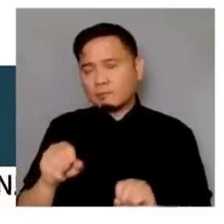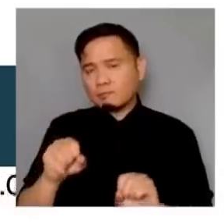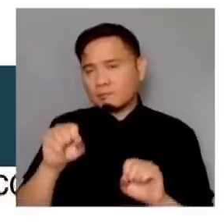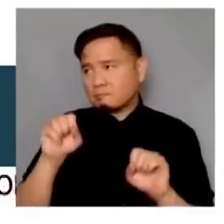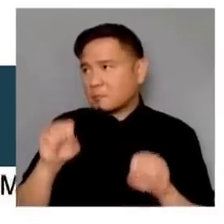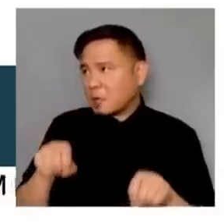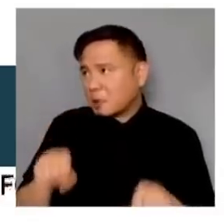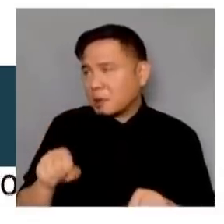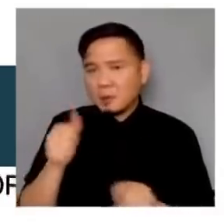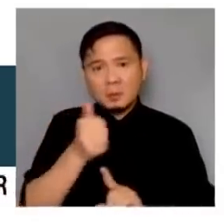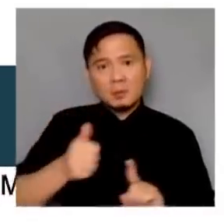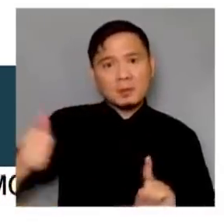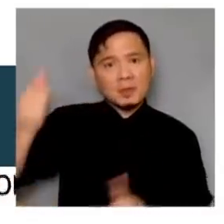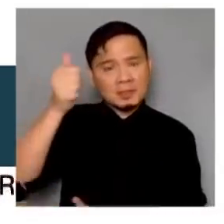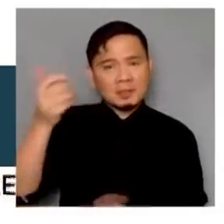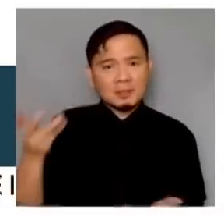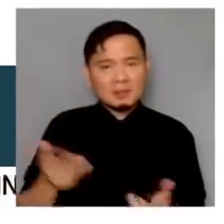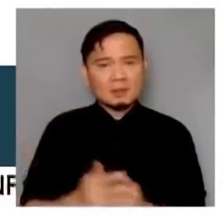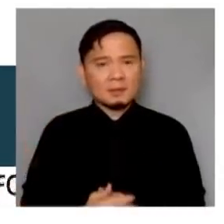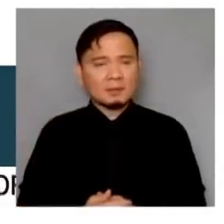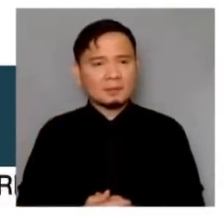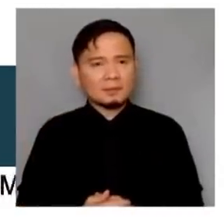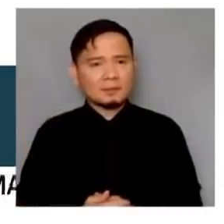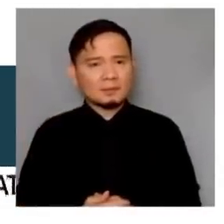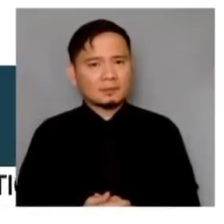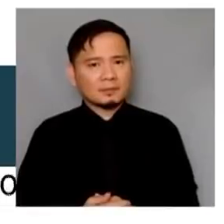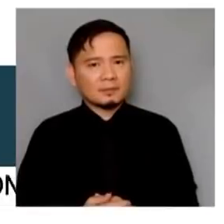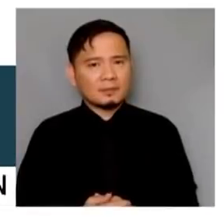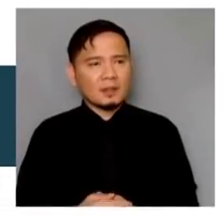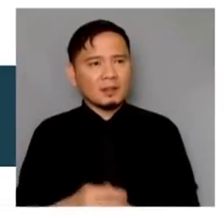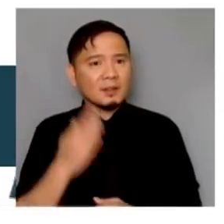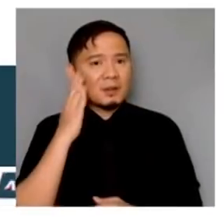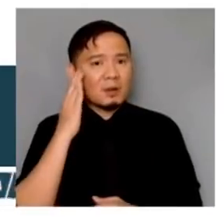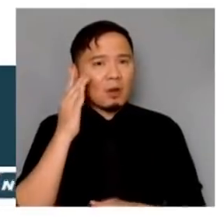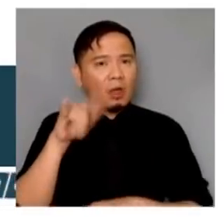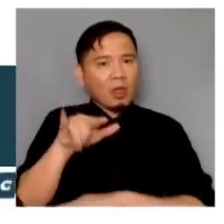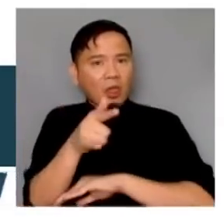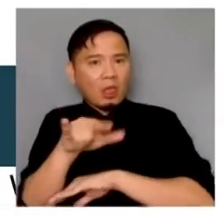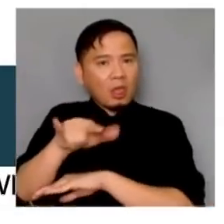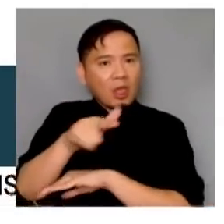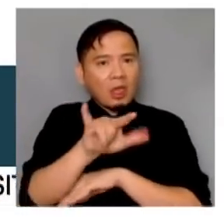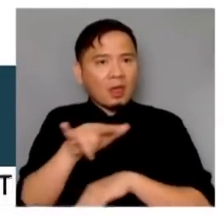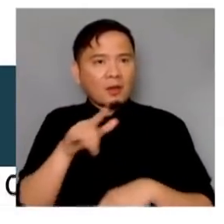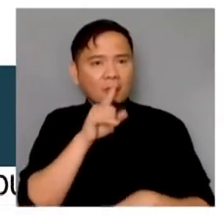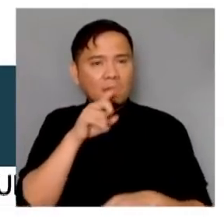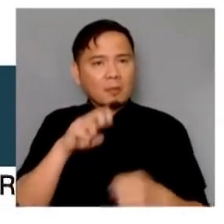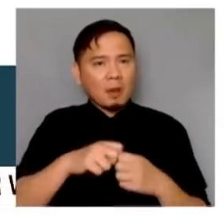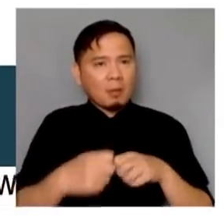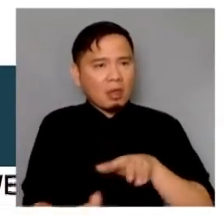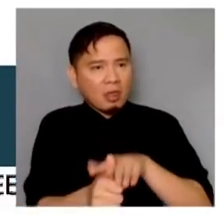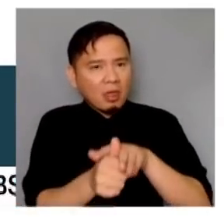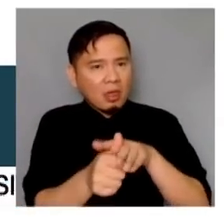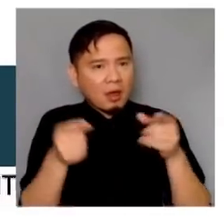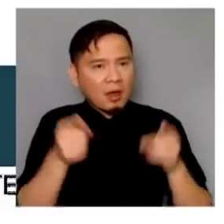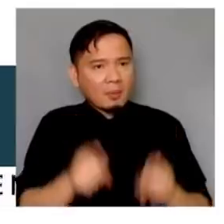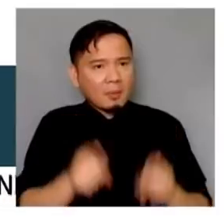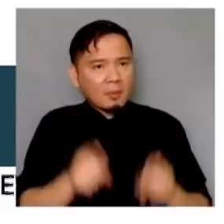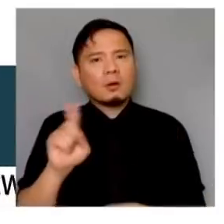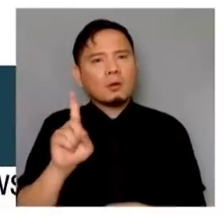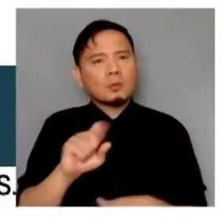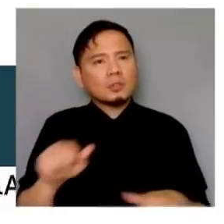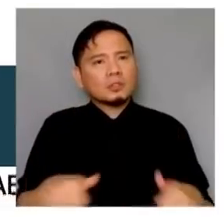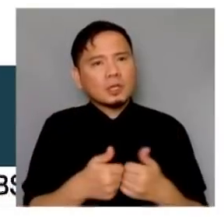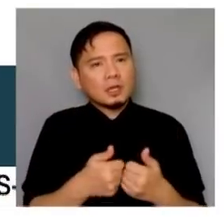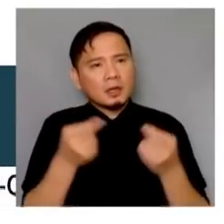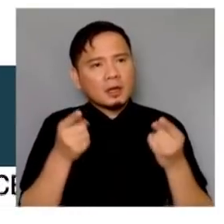a winning percentage already. Talk to us about the turbulence encountered during this flight of yours, Senator Pimentel. What were the challenges that you